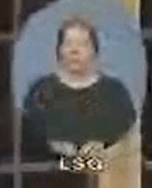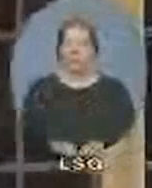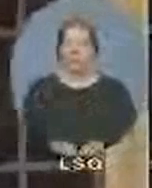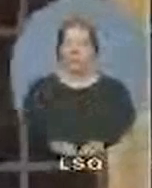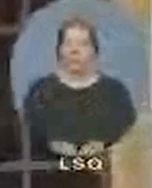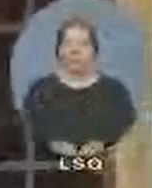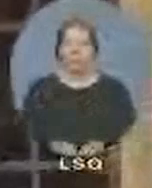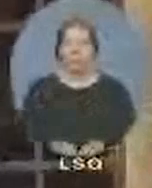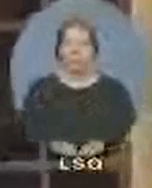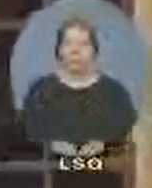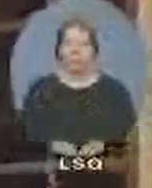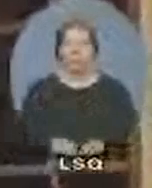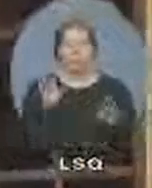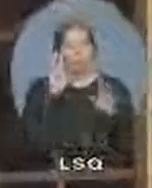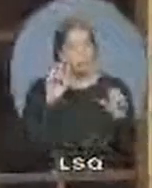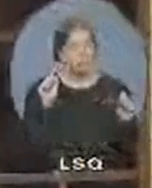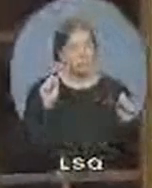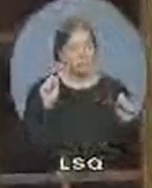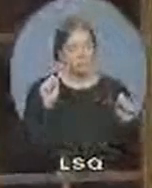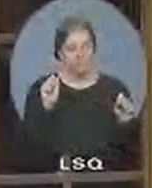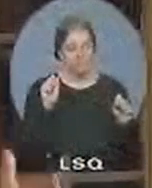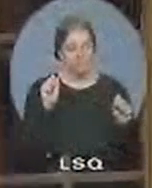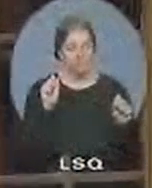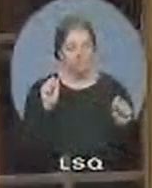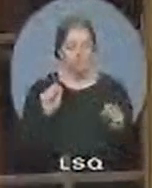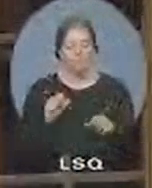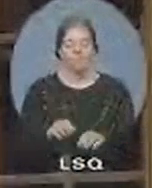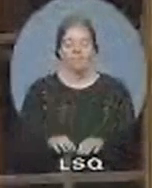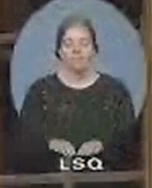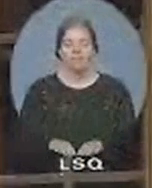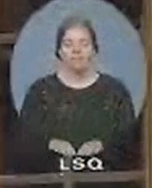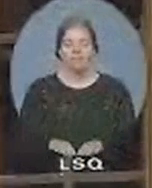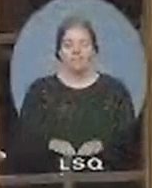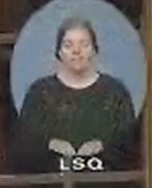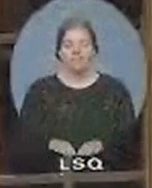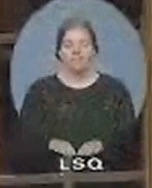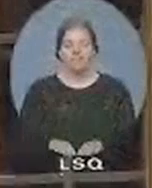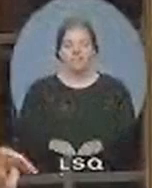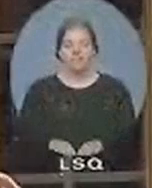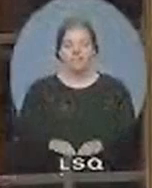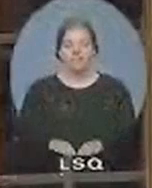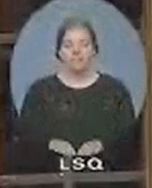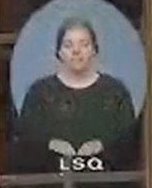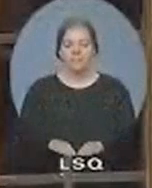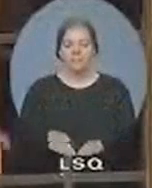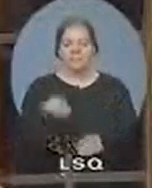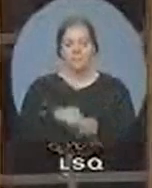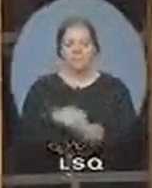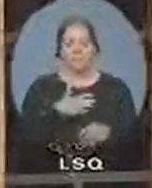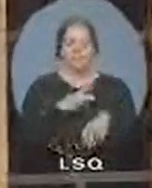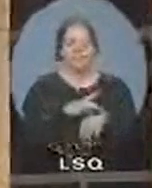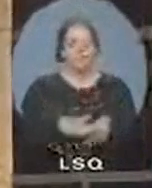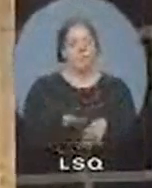Mr. Speaker. If some native kid in my riding, Winnipeg Center, gets busted for stealing hubcaps, this government would lock him up and throw away the